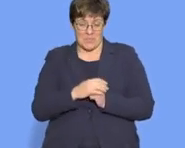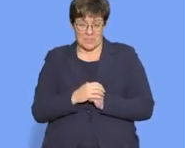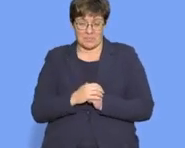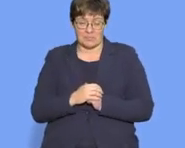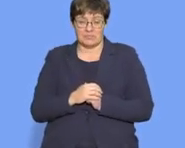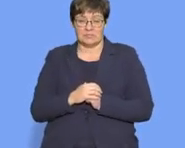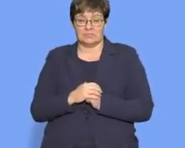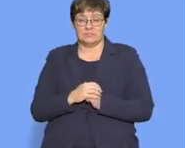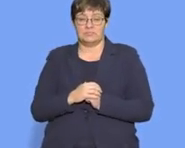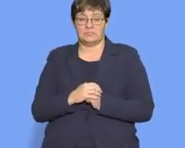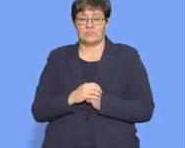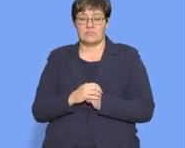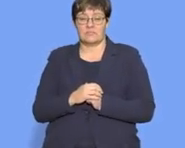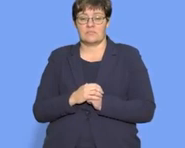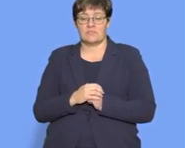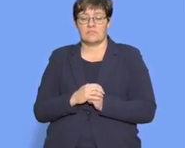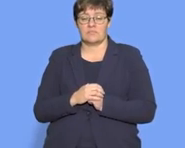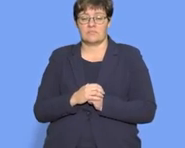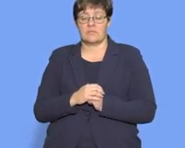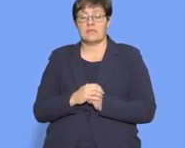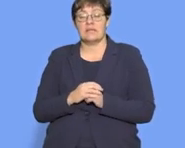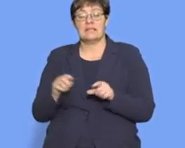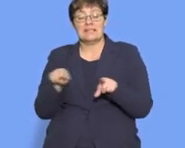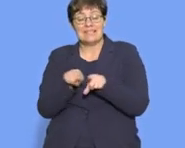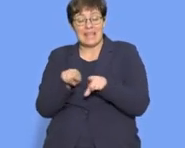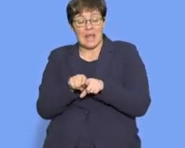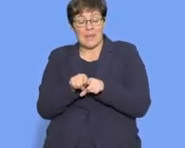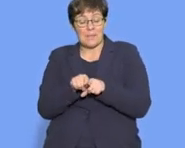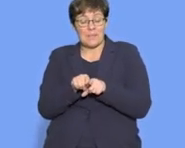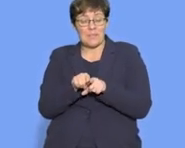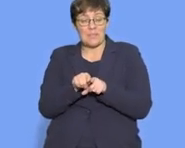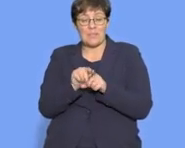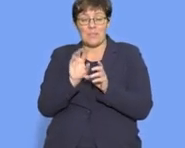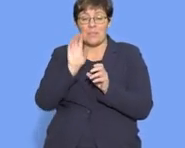Then we would also find